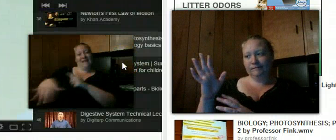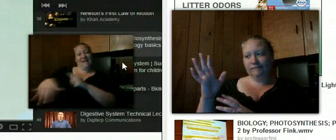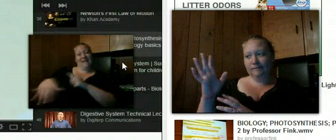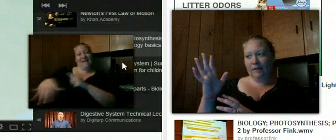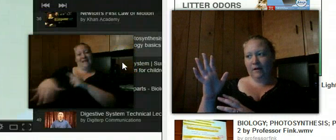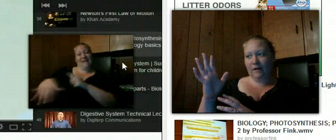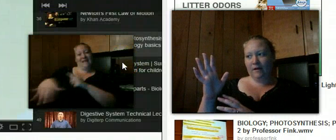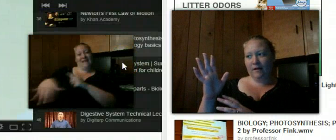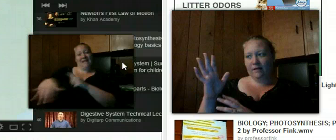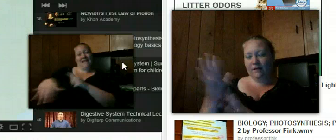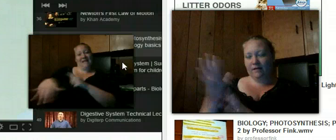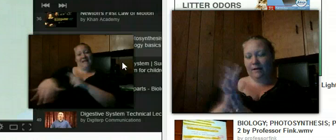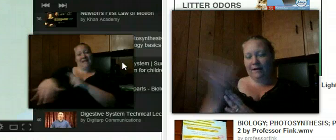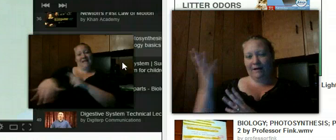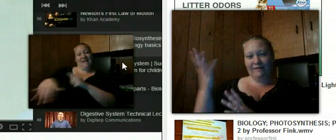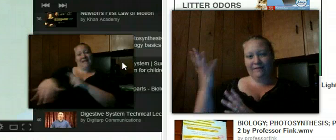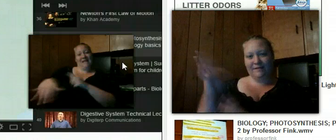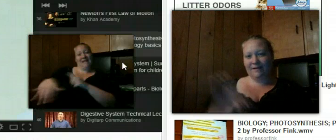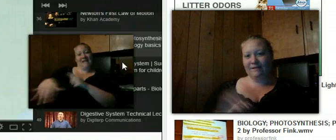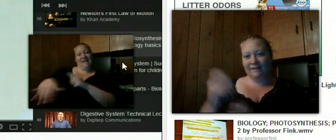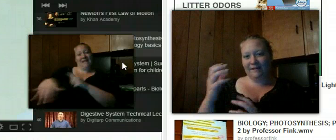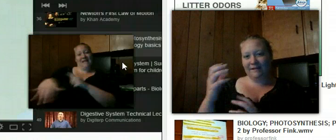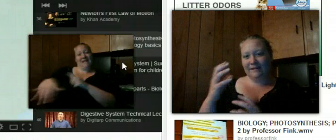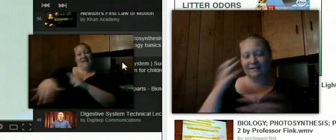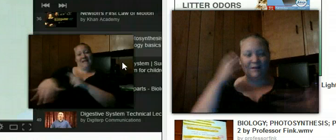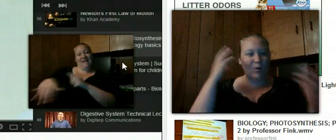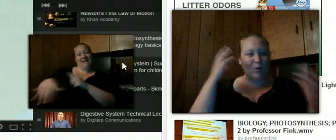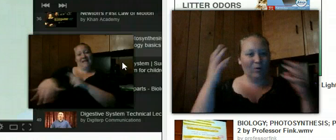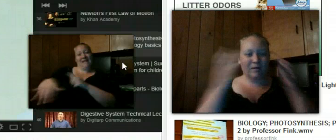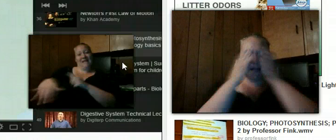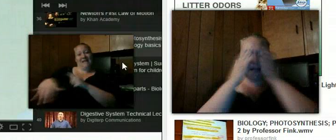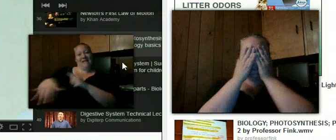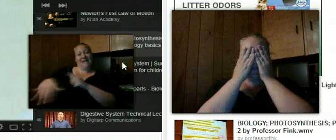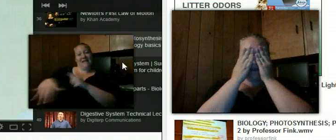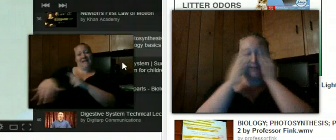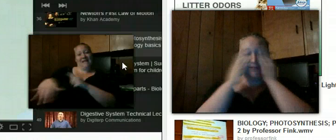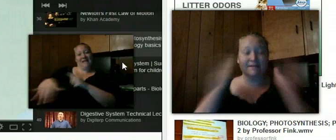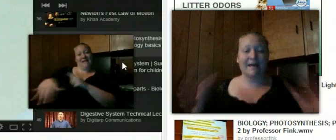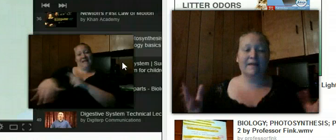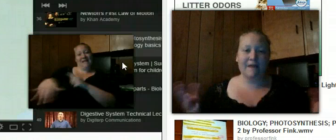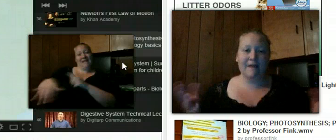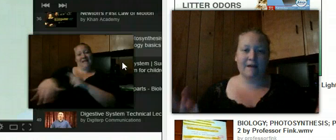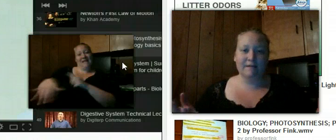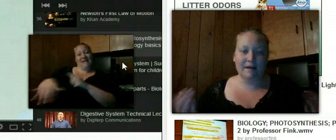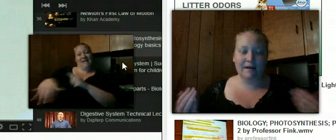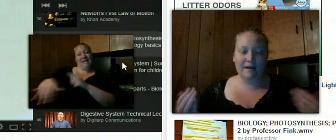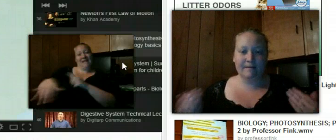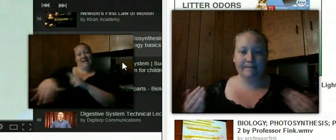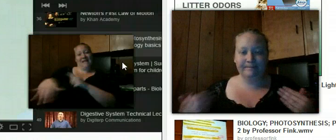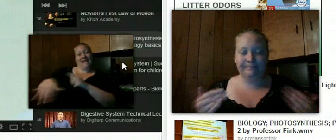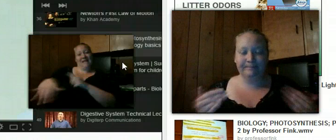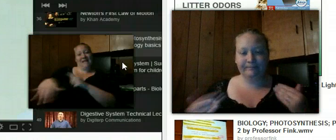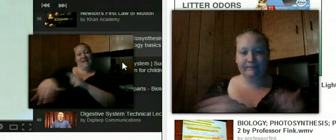But I'll have to. It's the whole classifiers, and